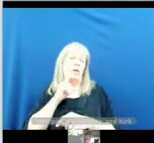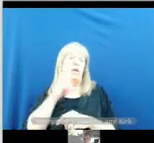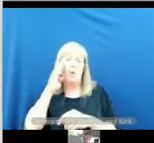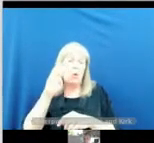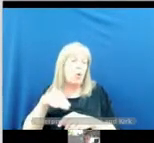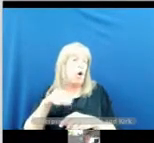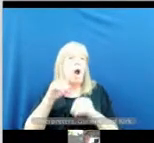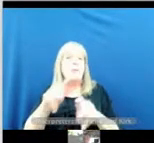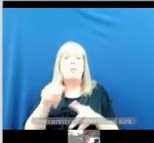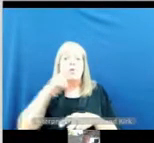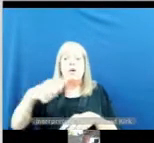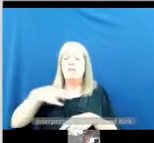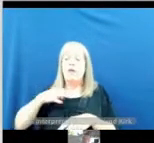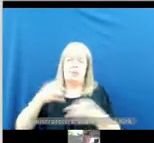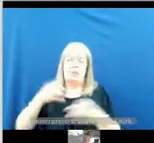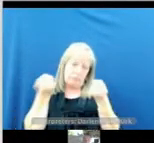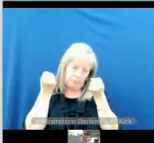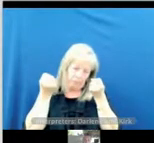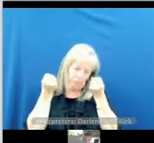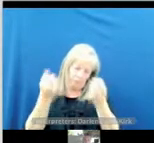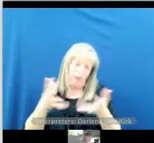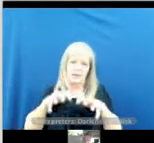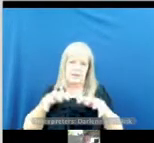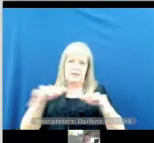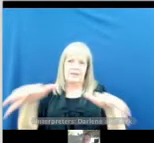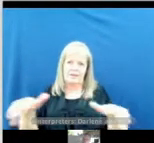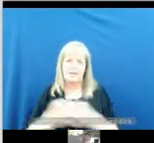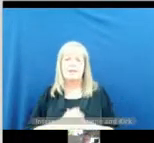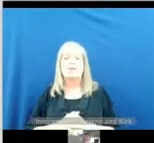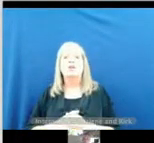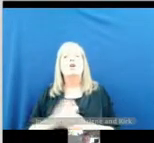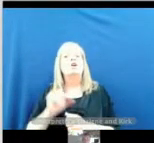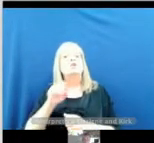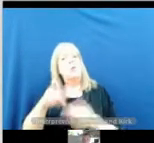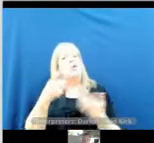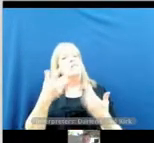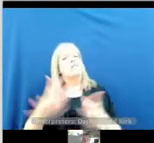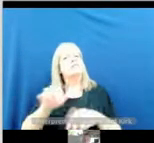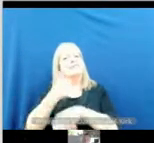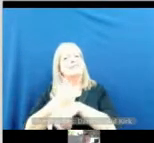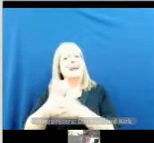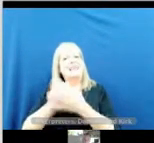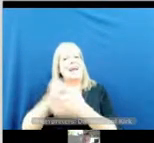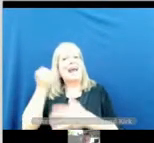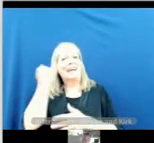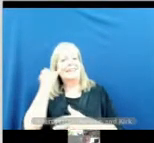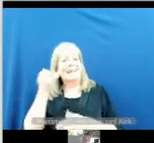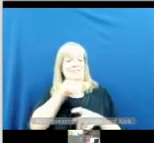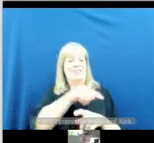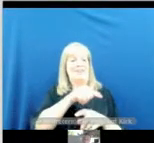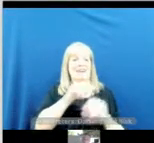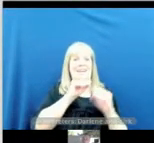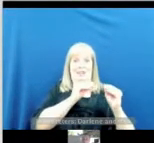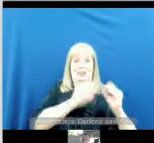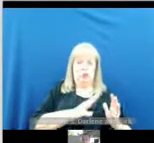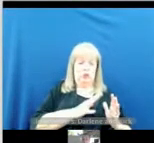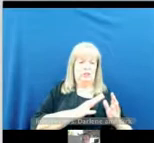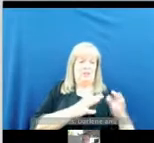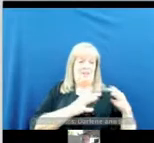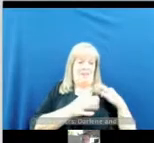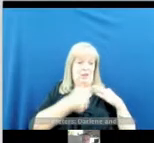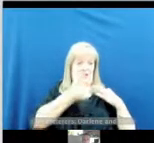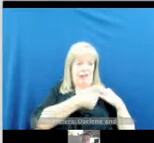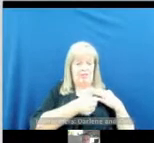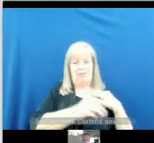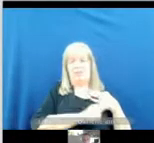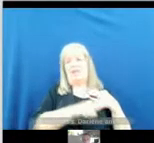And I think, too, setting that precedent, if you do volunteering, your students will understand the importance of volunteering and understanding that